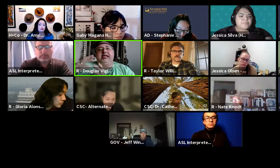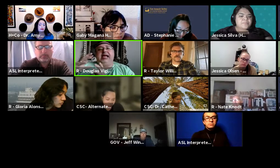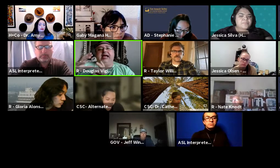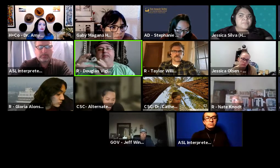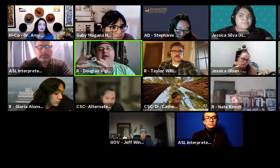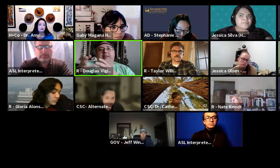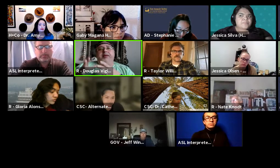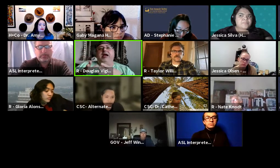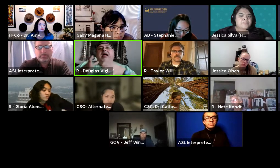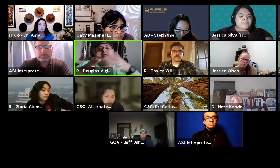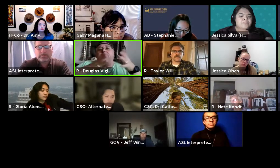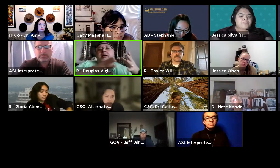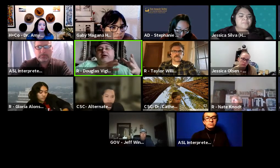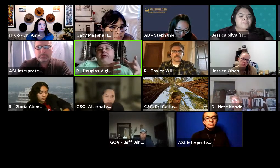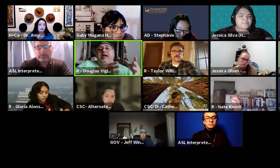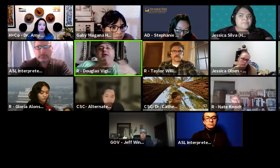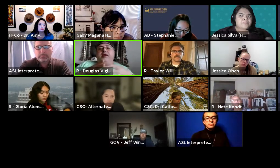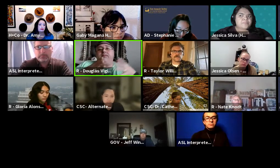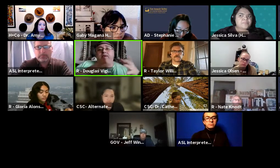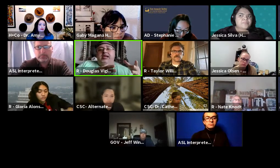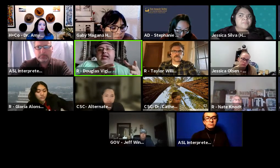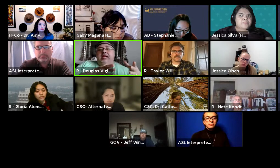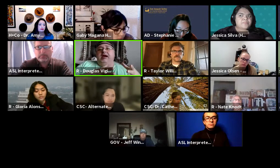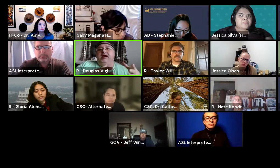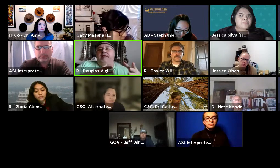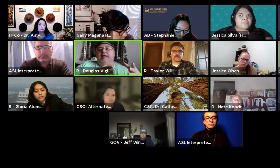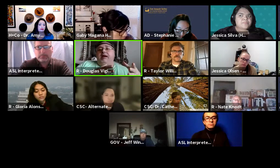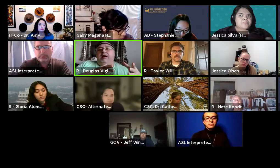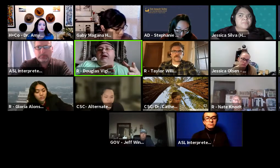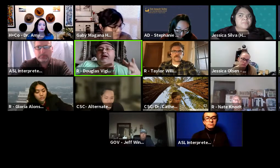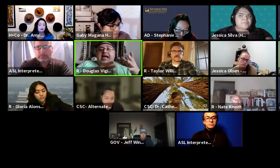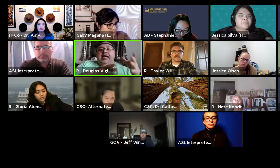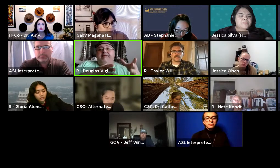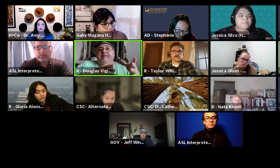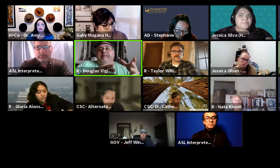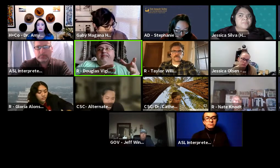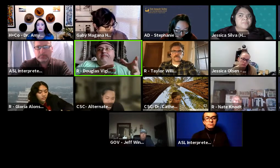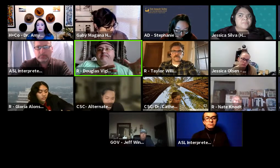ideas that the other community are